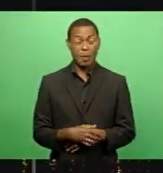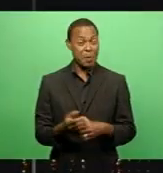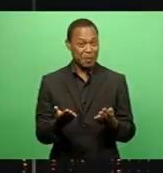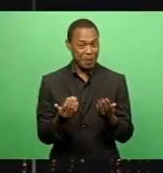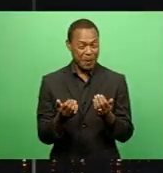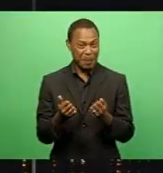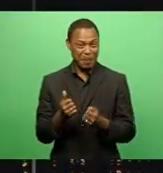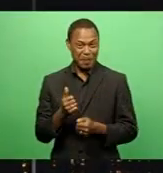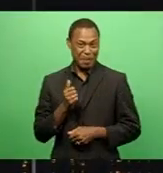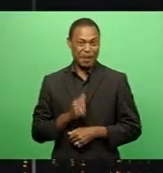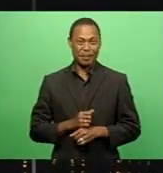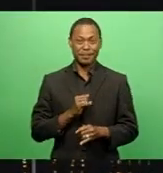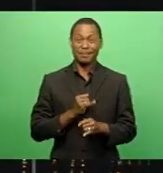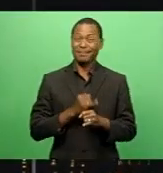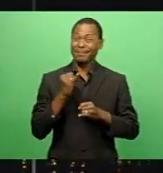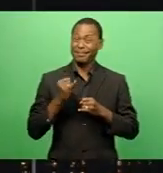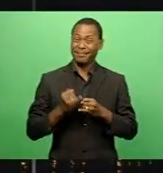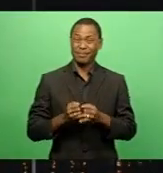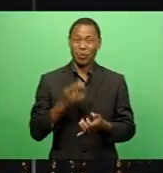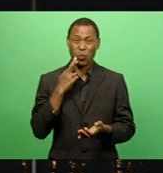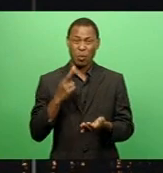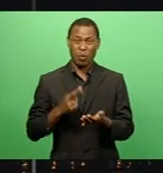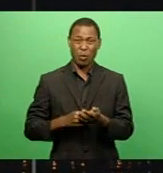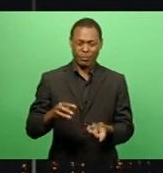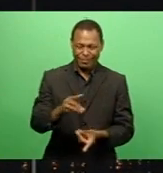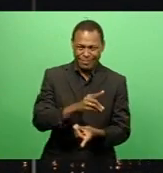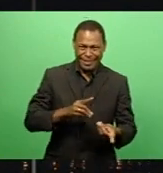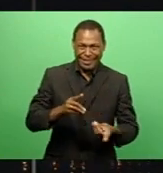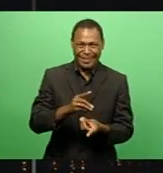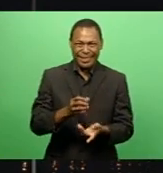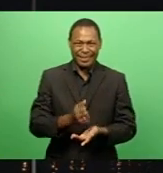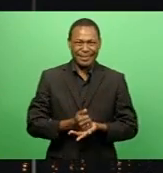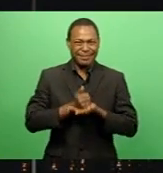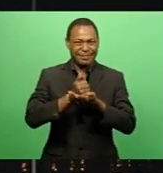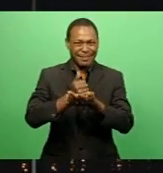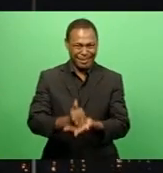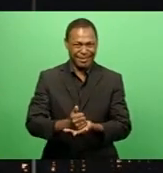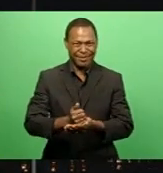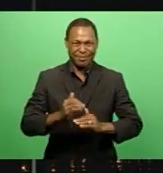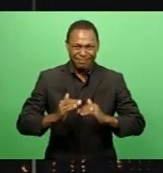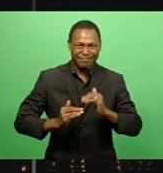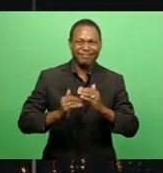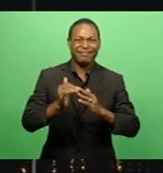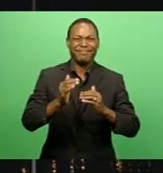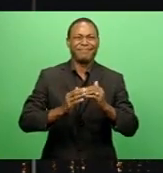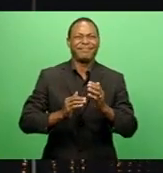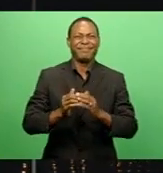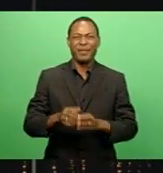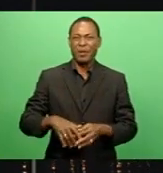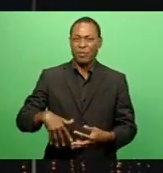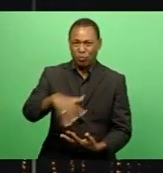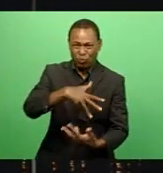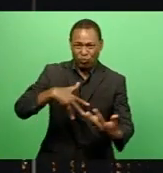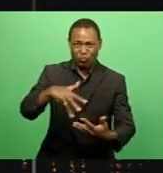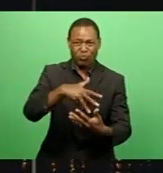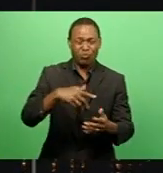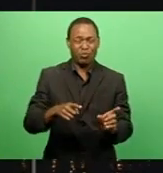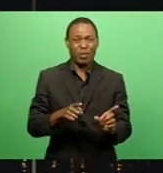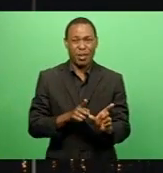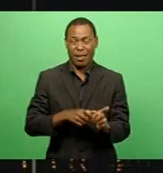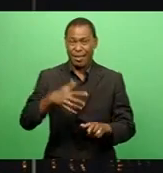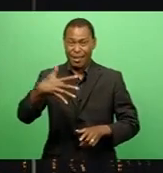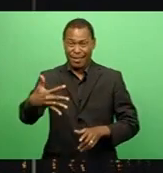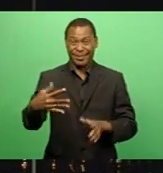Welcome back. Our final report on the disaster relief, recovery, restoration and rehabilitation for tropical cyclones Yasa and